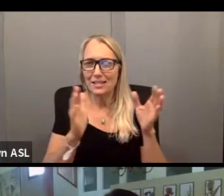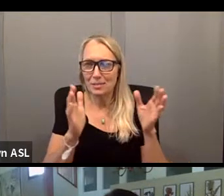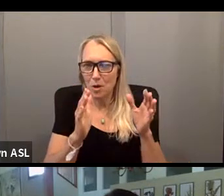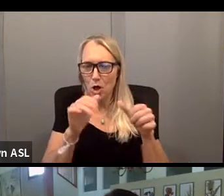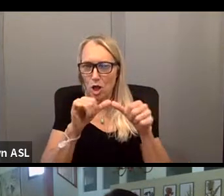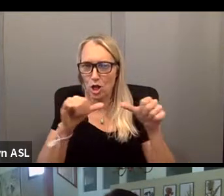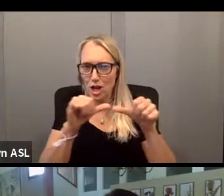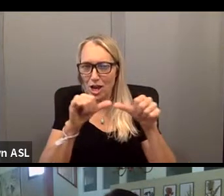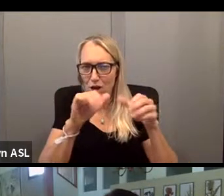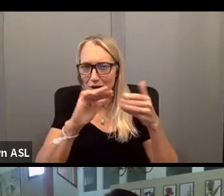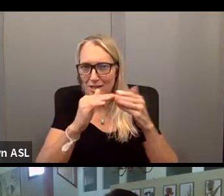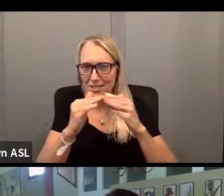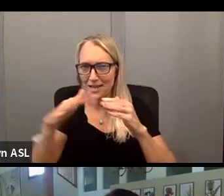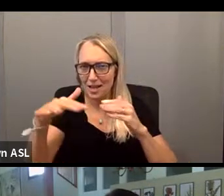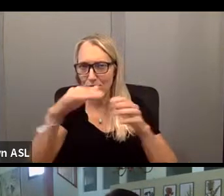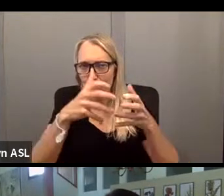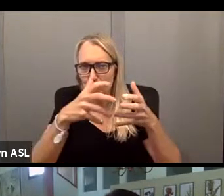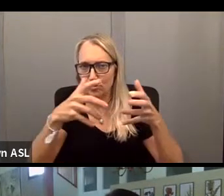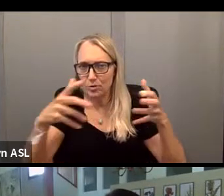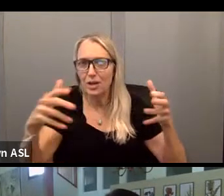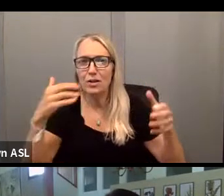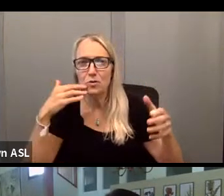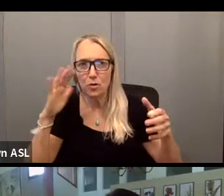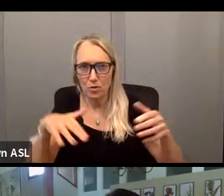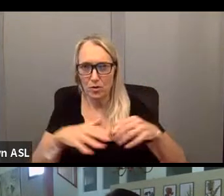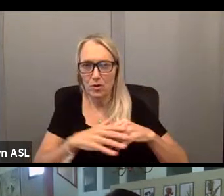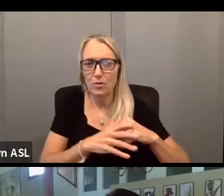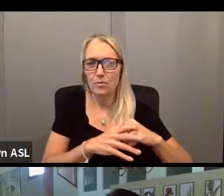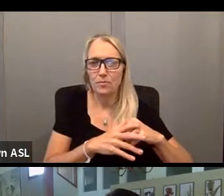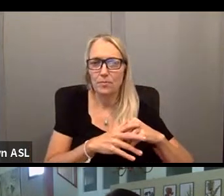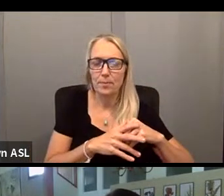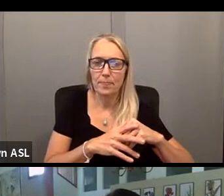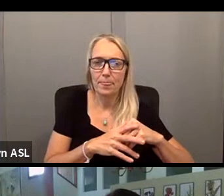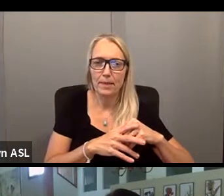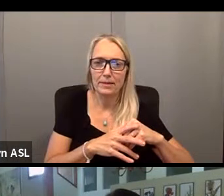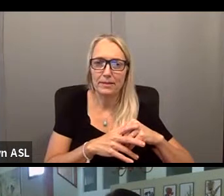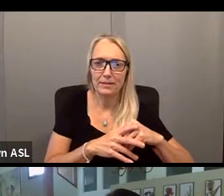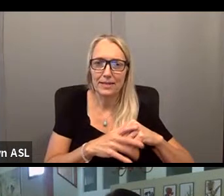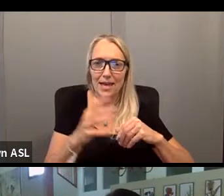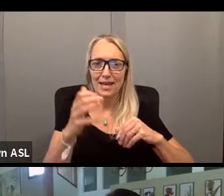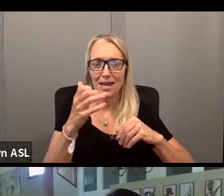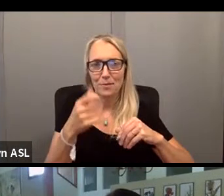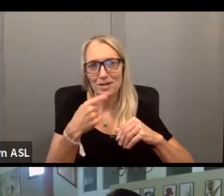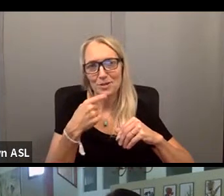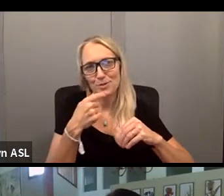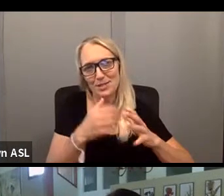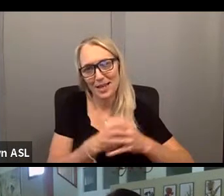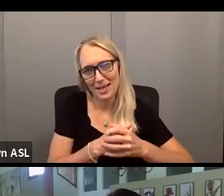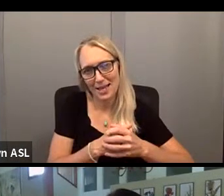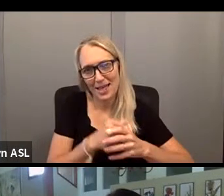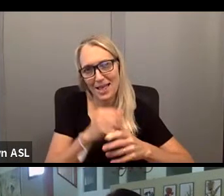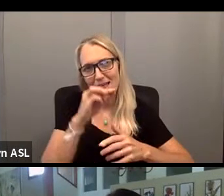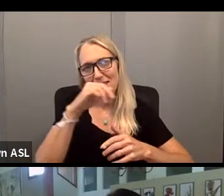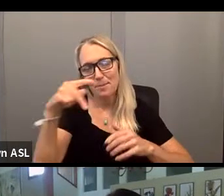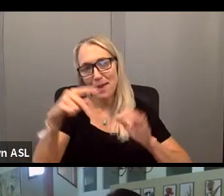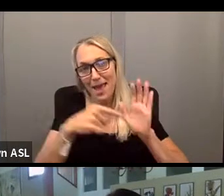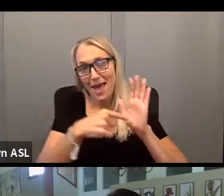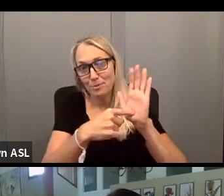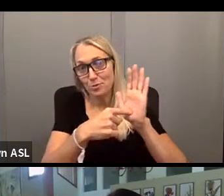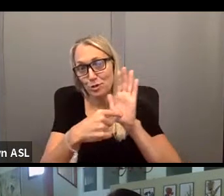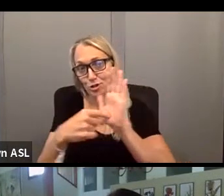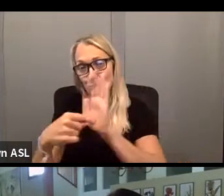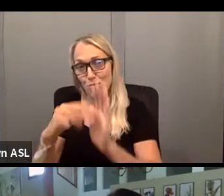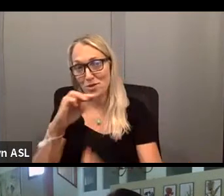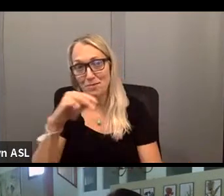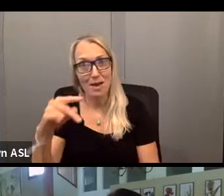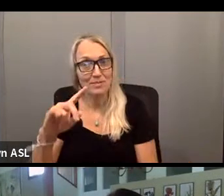around Olympia. And I wanted to say that the maps you showed earlier were the first time